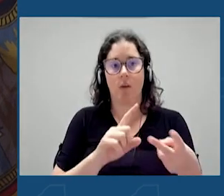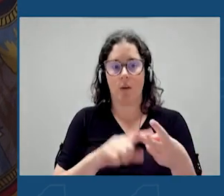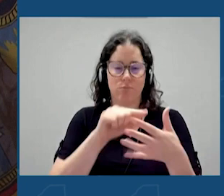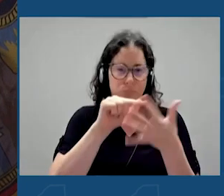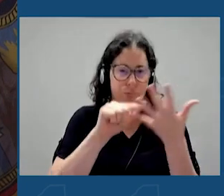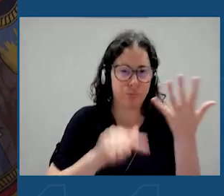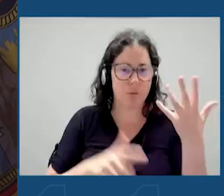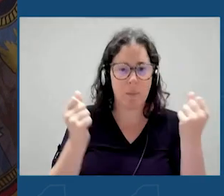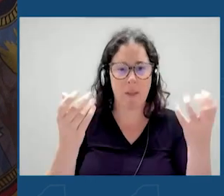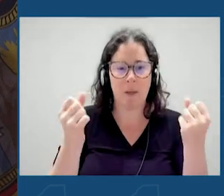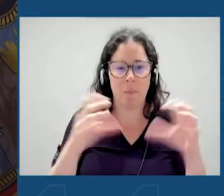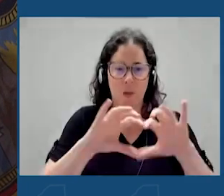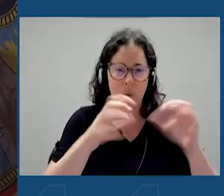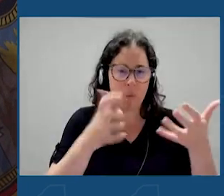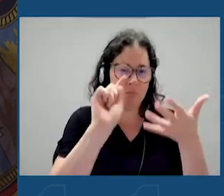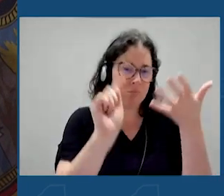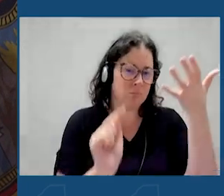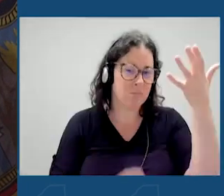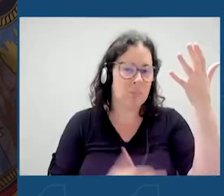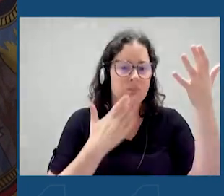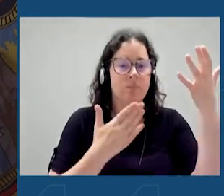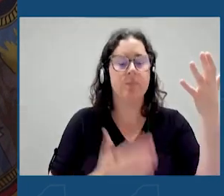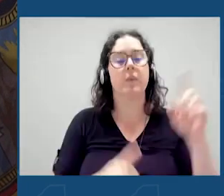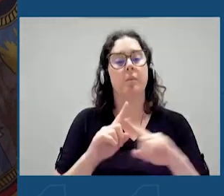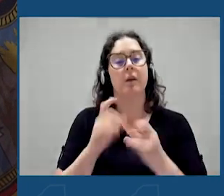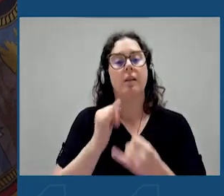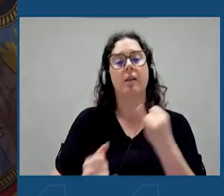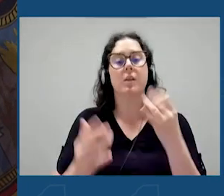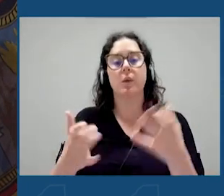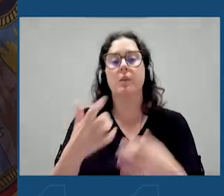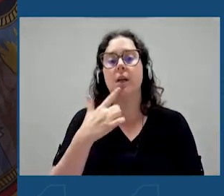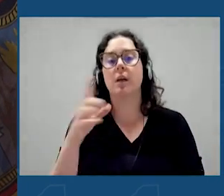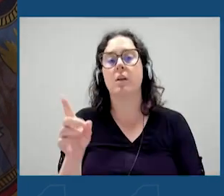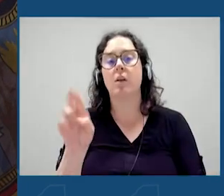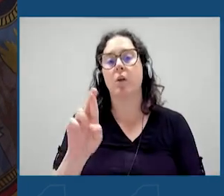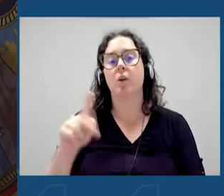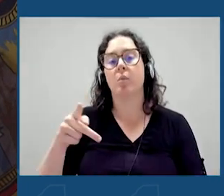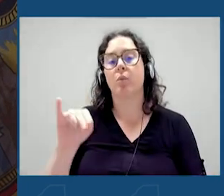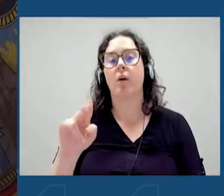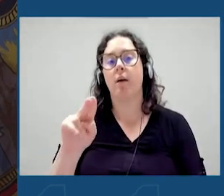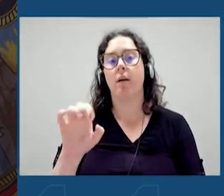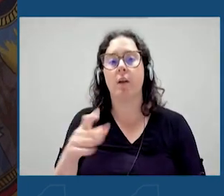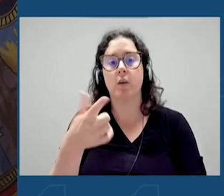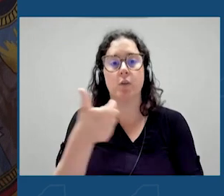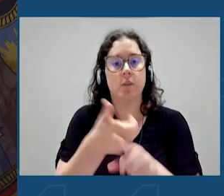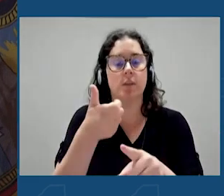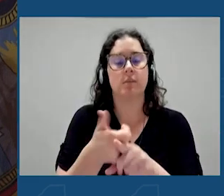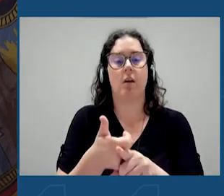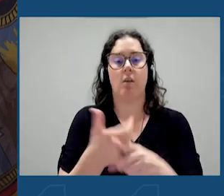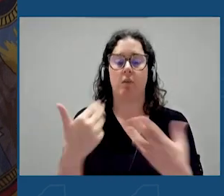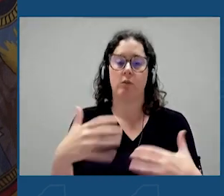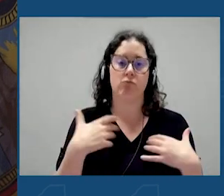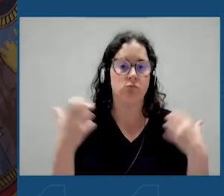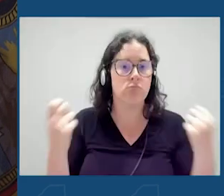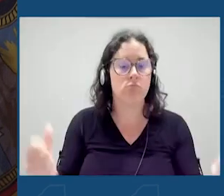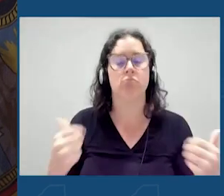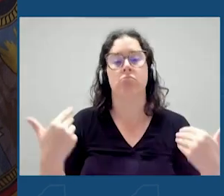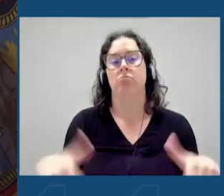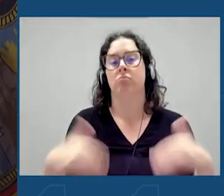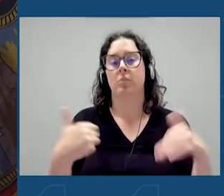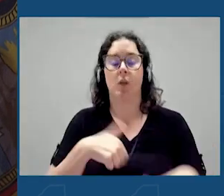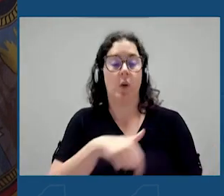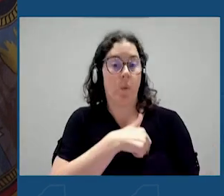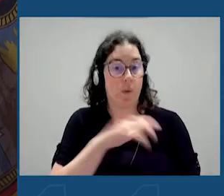other groups. And lastly, I'll say this, Dr. Prime, you are so courageous in what you do. And we do